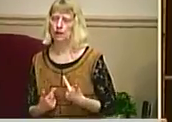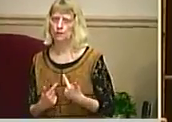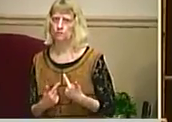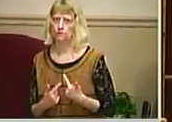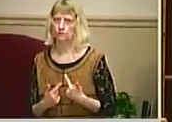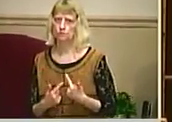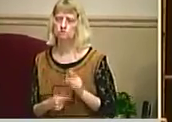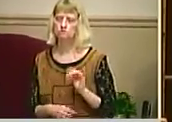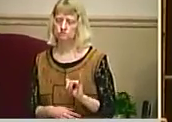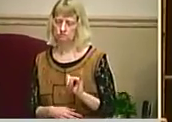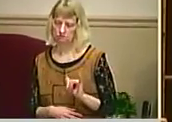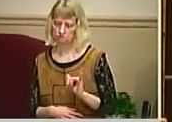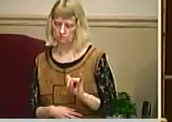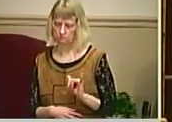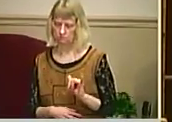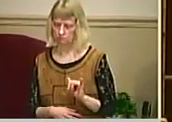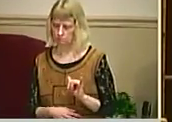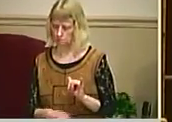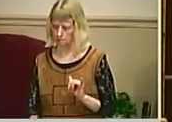Yeah,